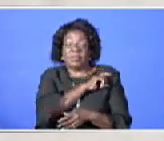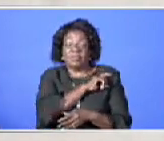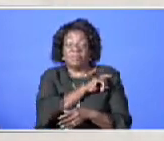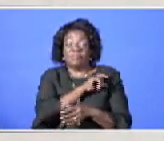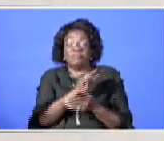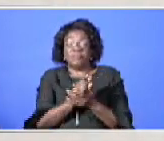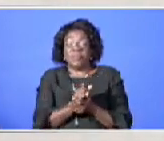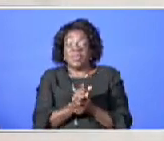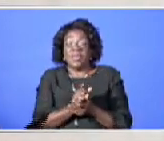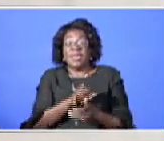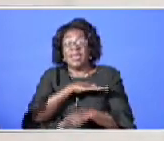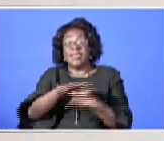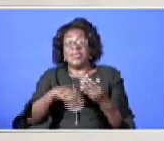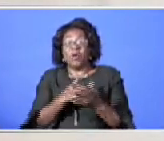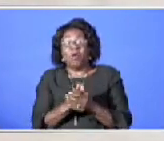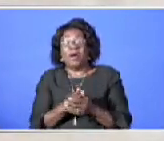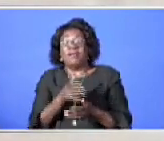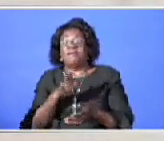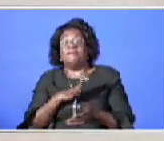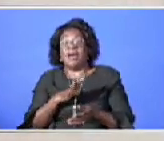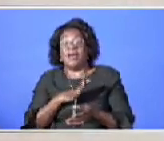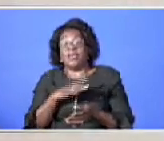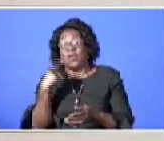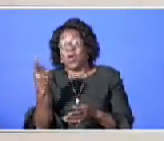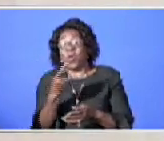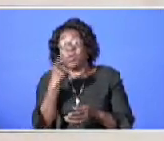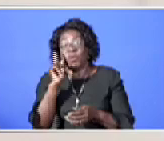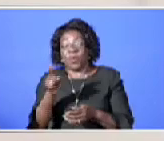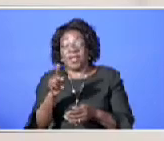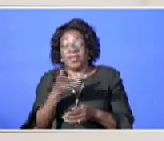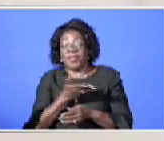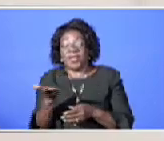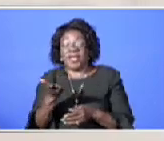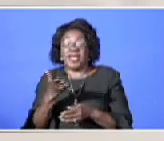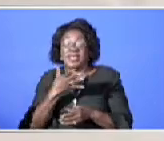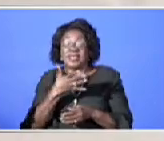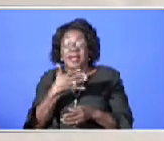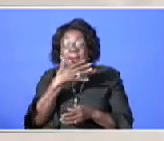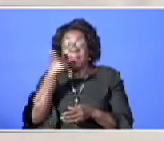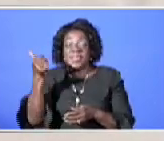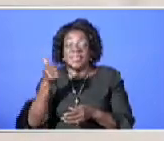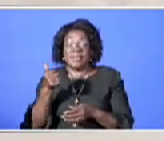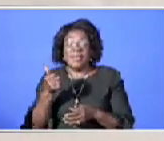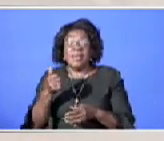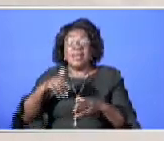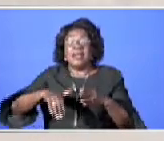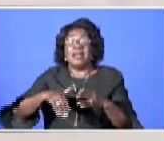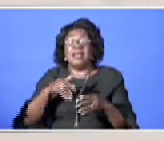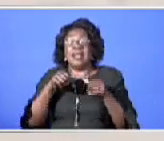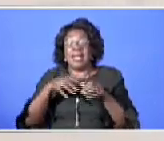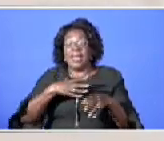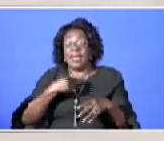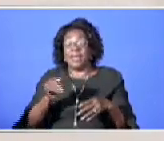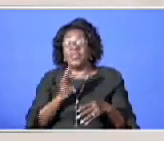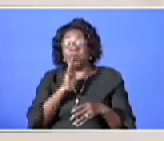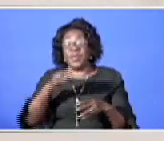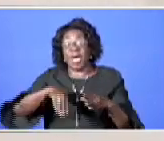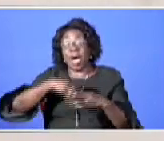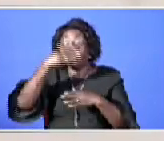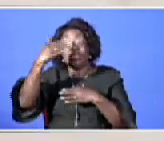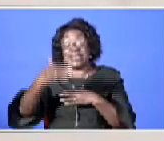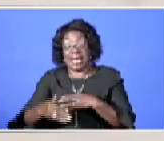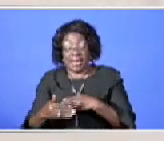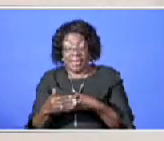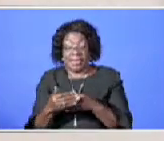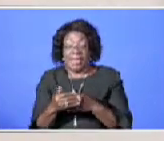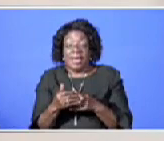Beats, it's all fine. Just one thing is missing. I'm an outdoors person. So for number one, I've been limited in my time outdoors.